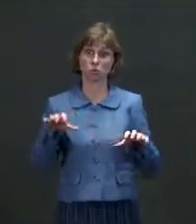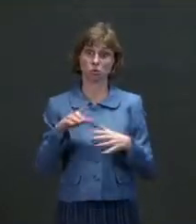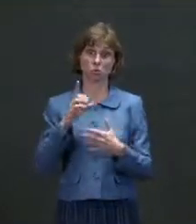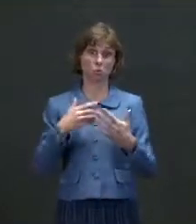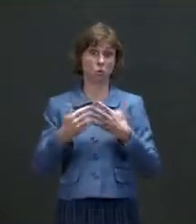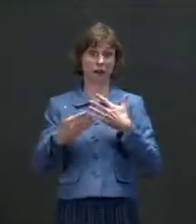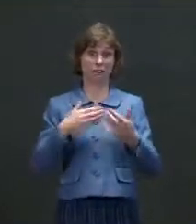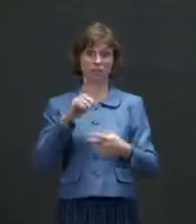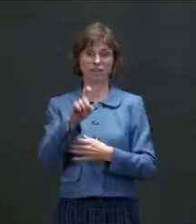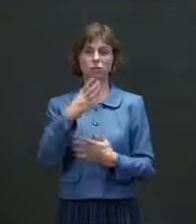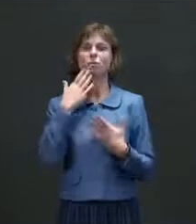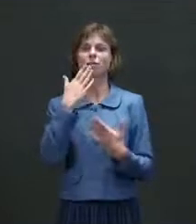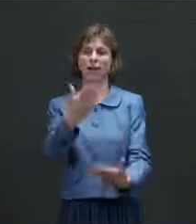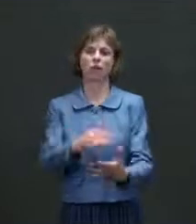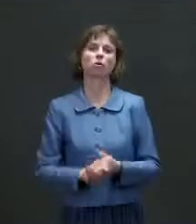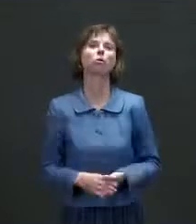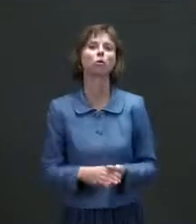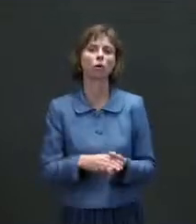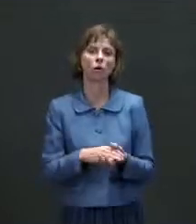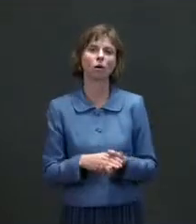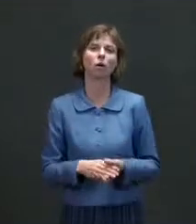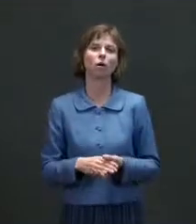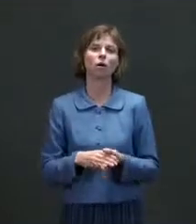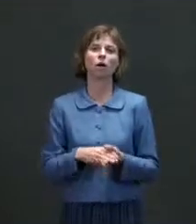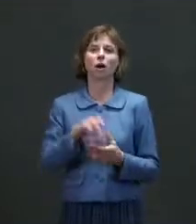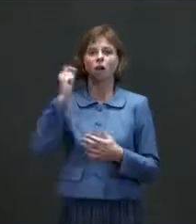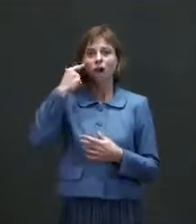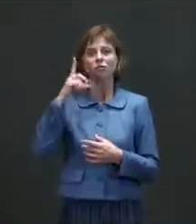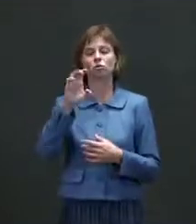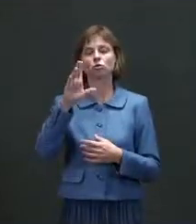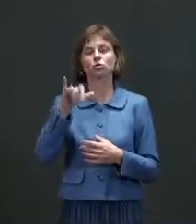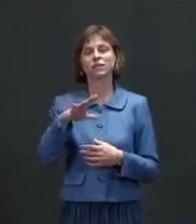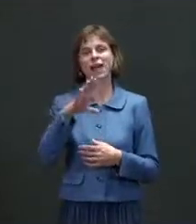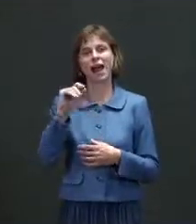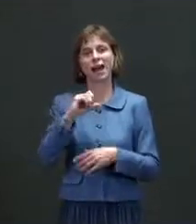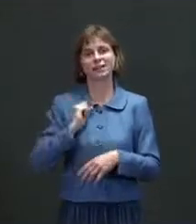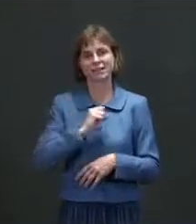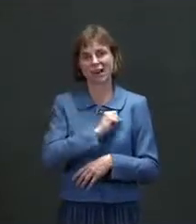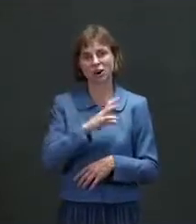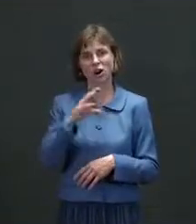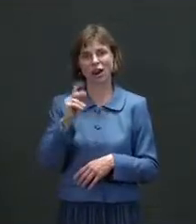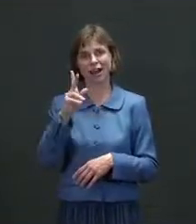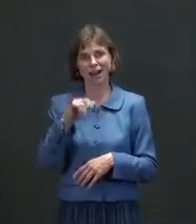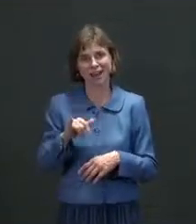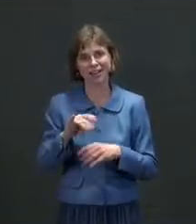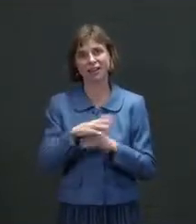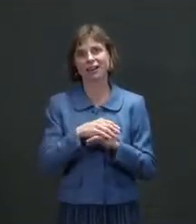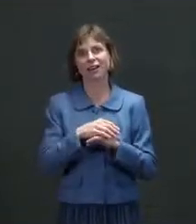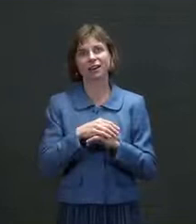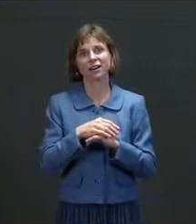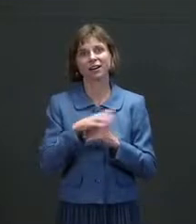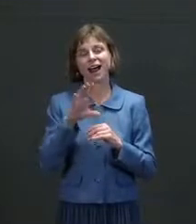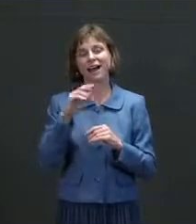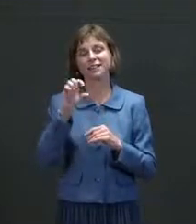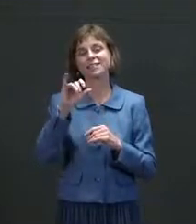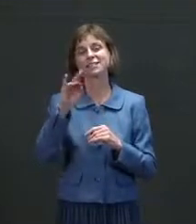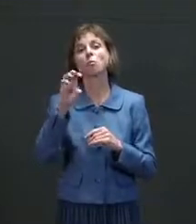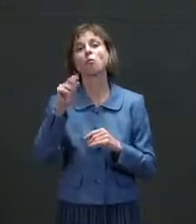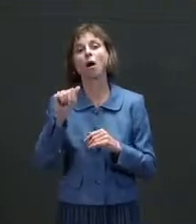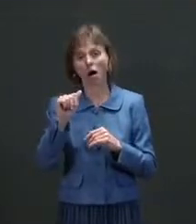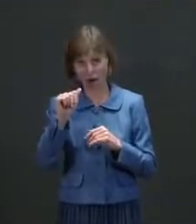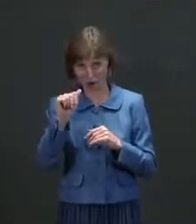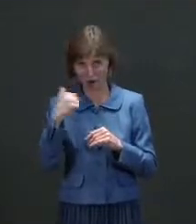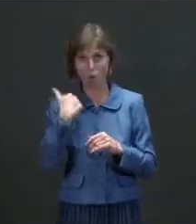you. Together with Governor Ducey, Senator Sinema, and Kelly, and so many others, I think we're showing how when